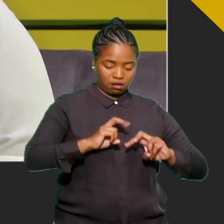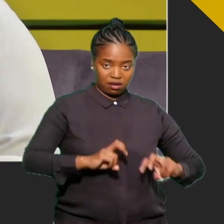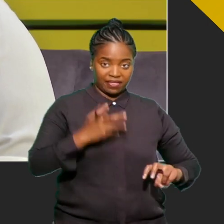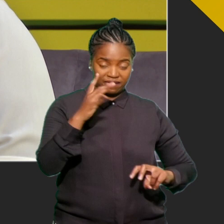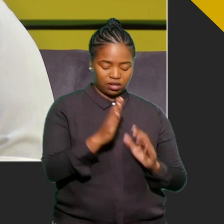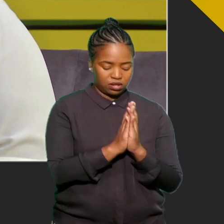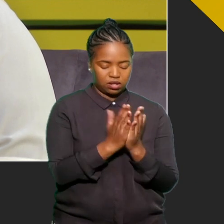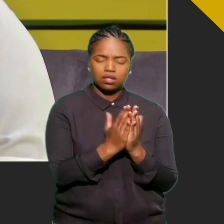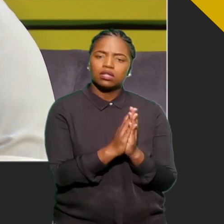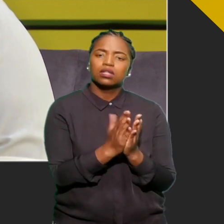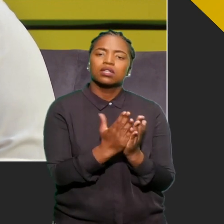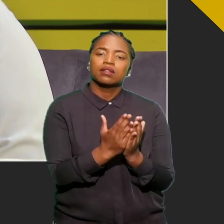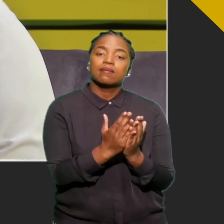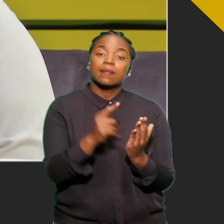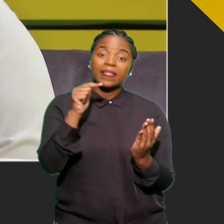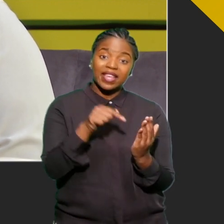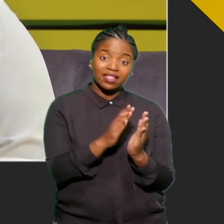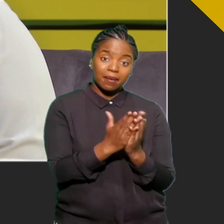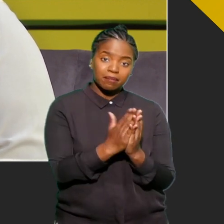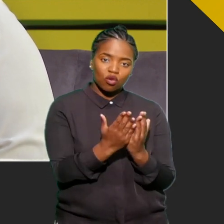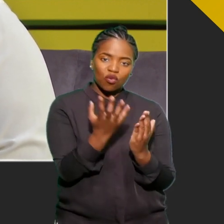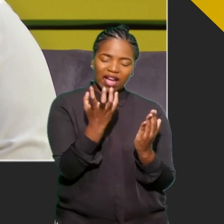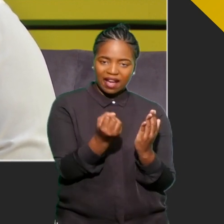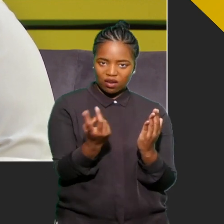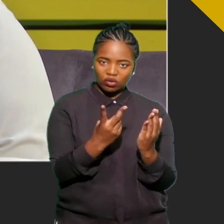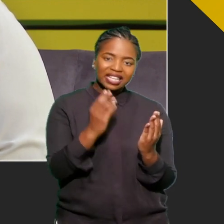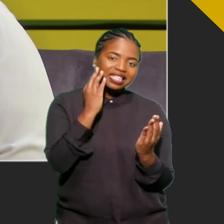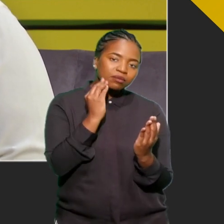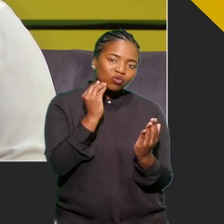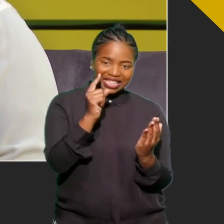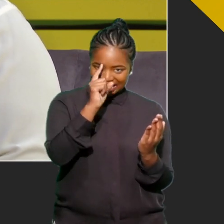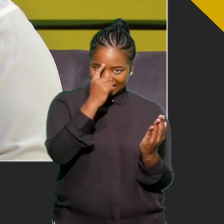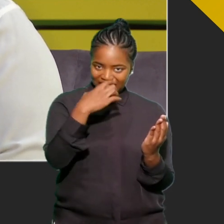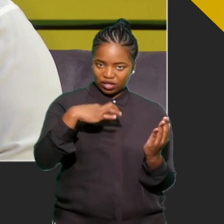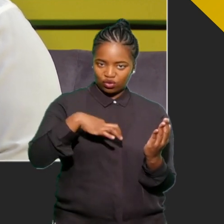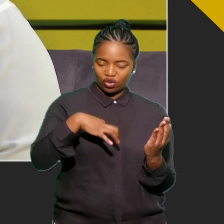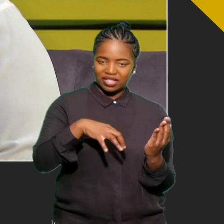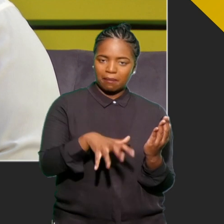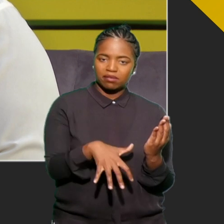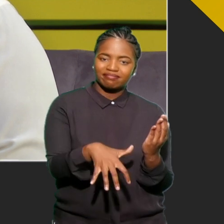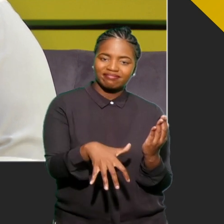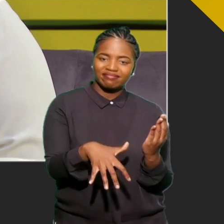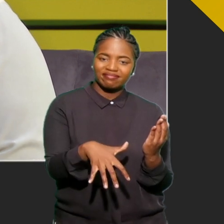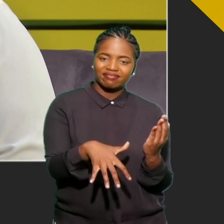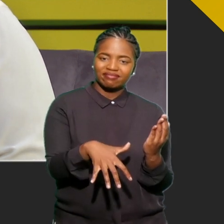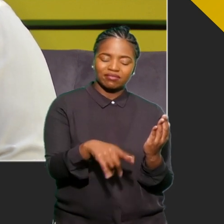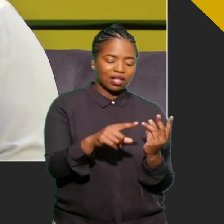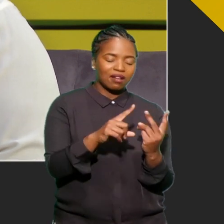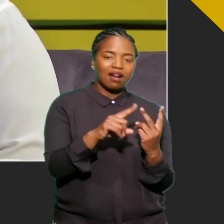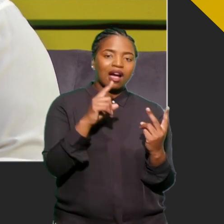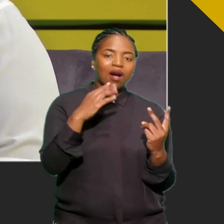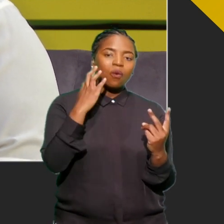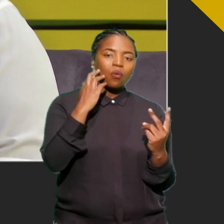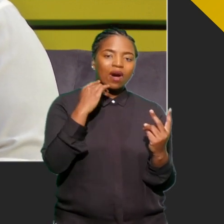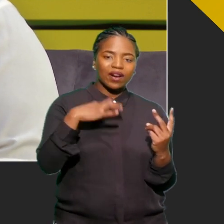in a book where in the same book, there was also an experience of Indian girls that were pregnant as teenagers, of a white girl that